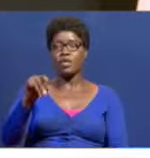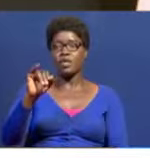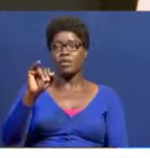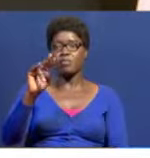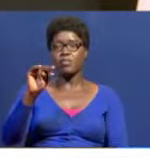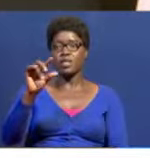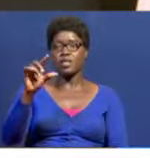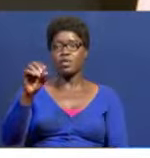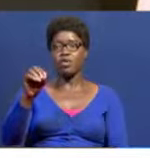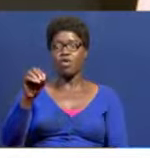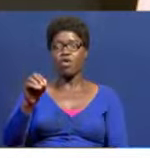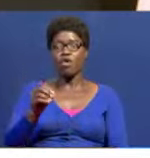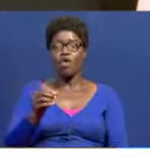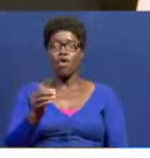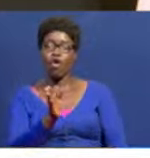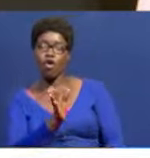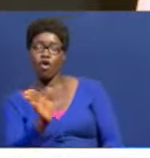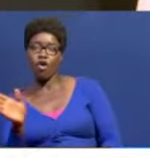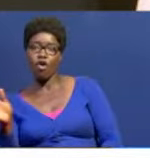And